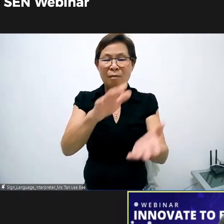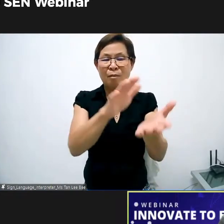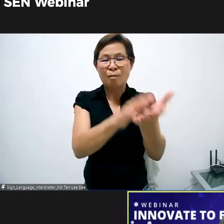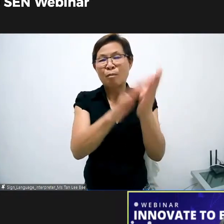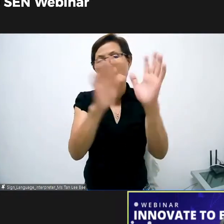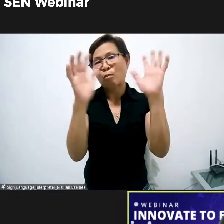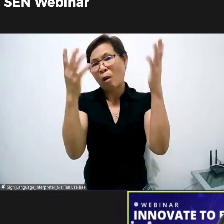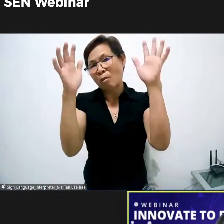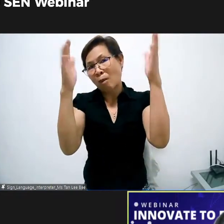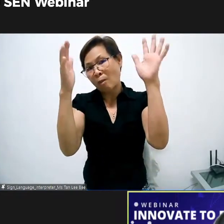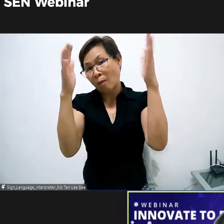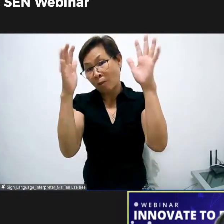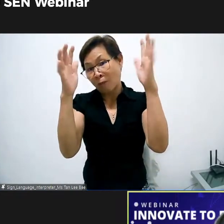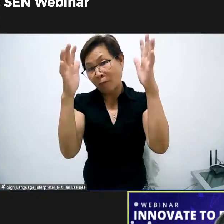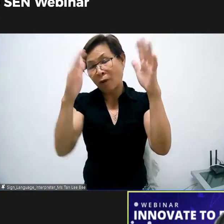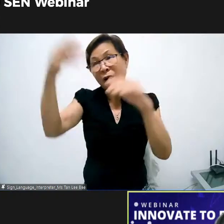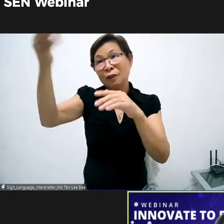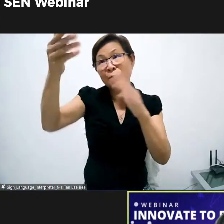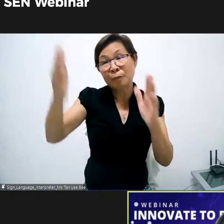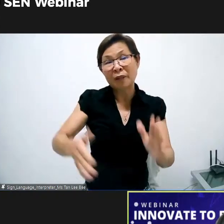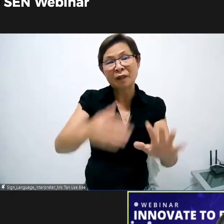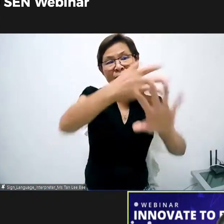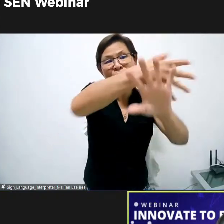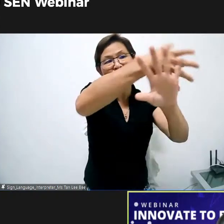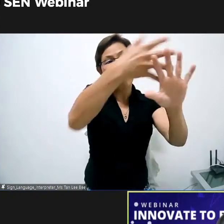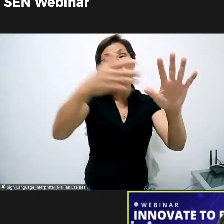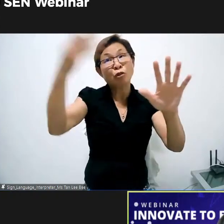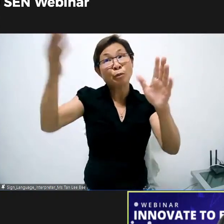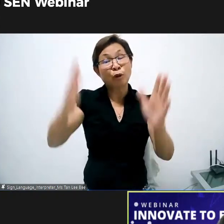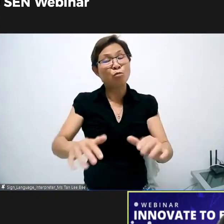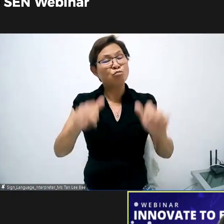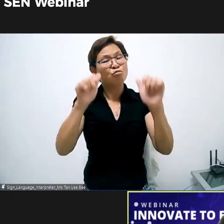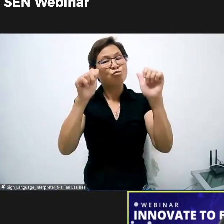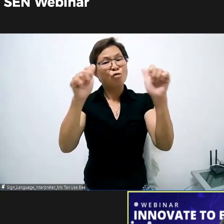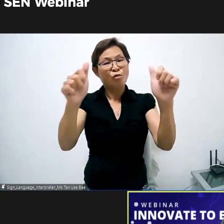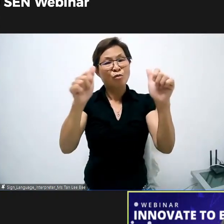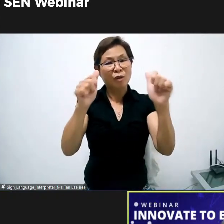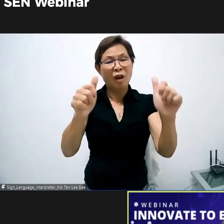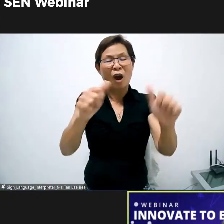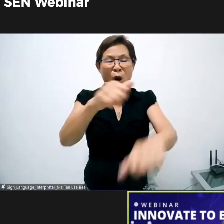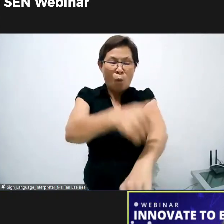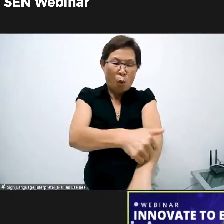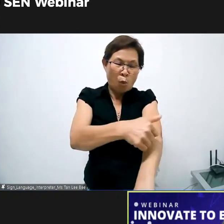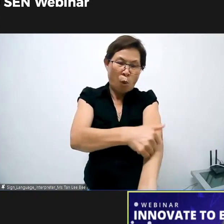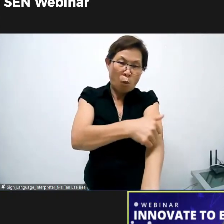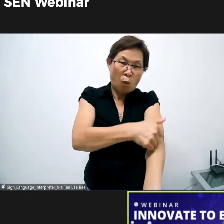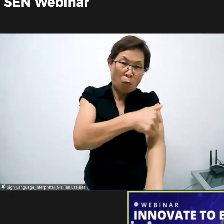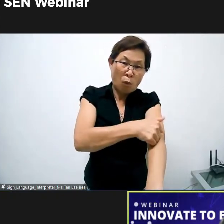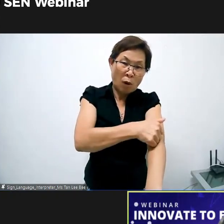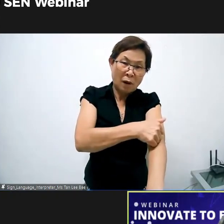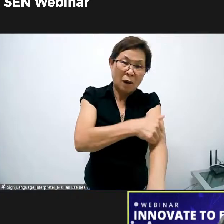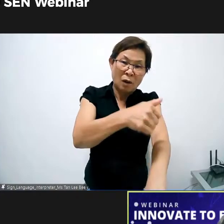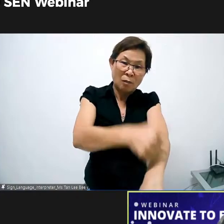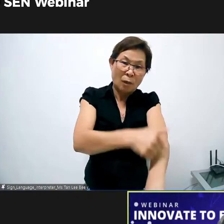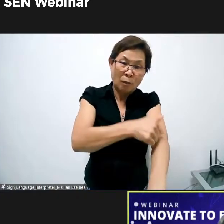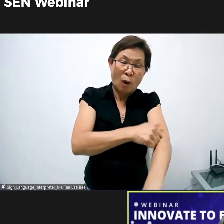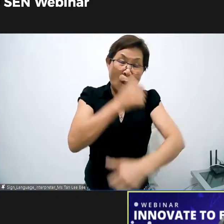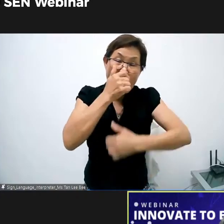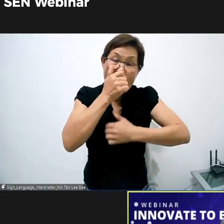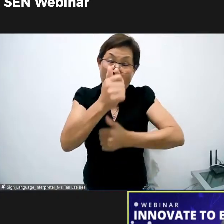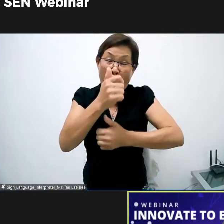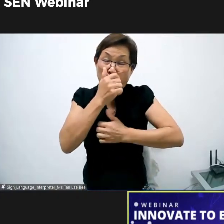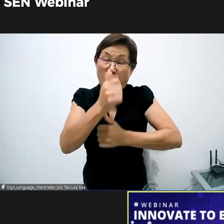a round of applause to our speakers here today who were very great with the excellent effort with not just interesting topic,